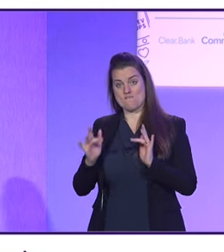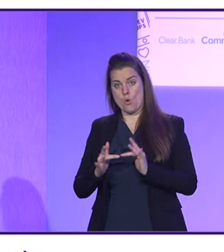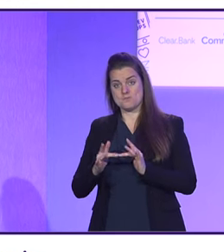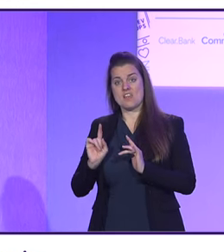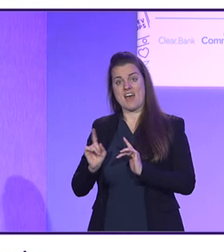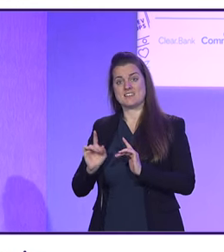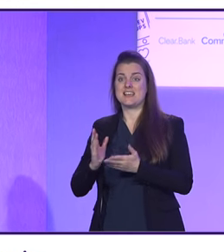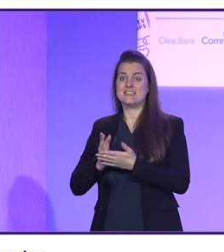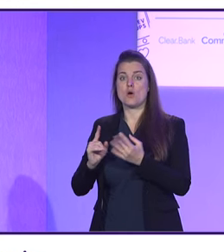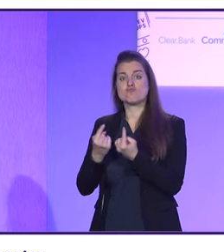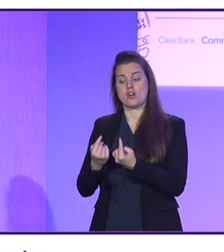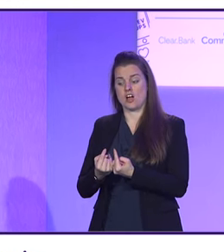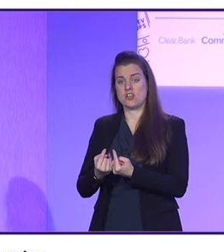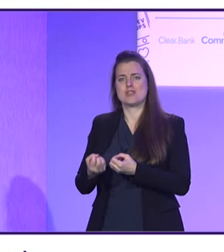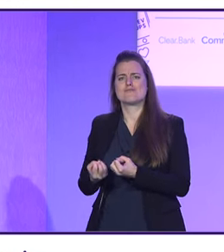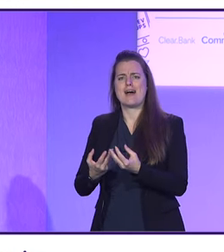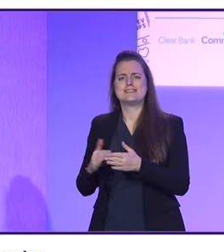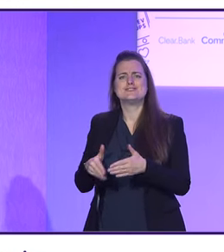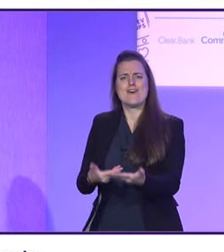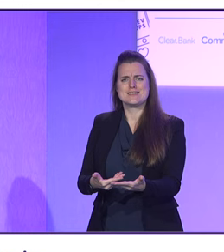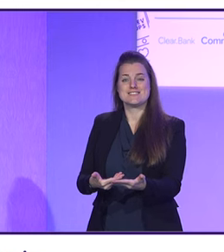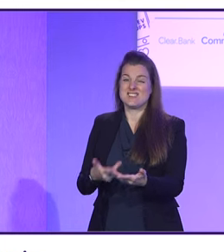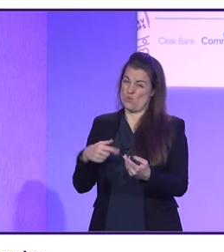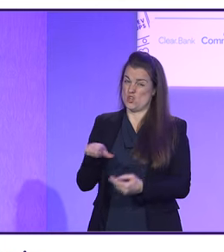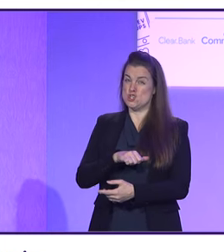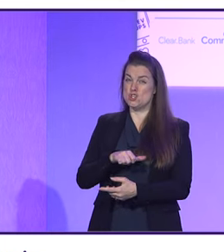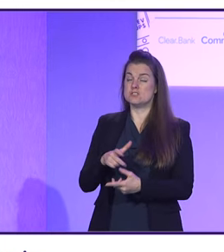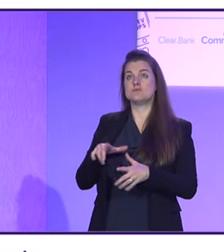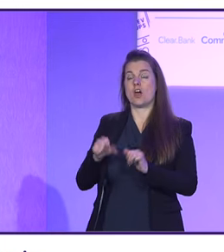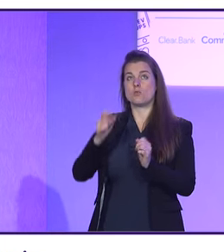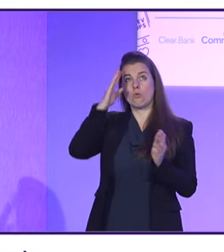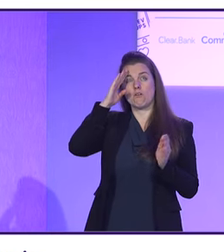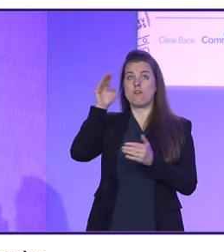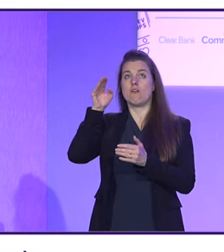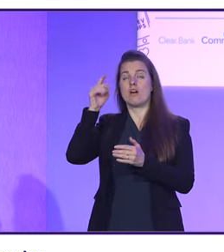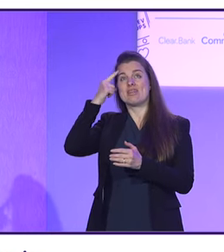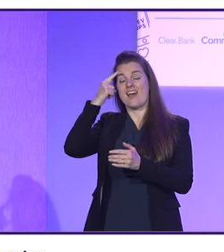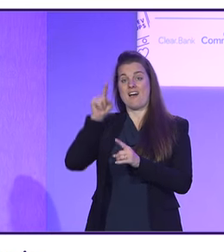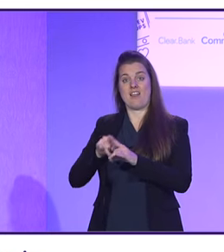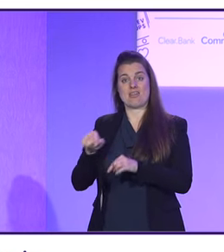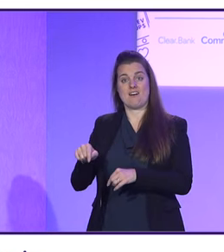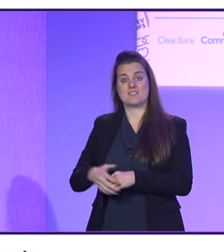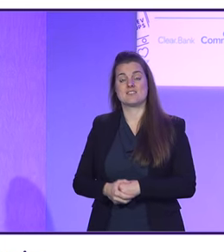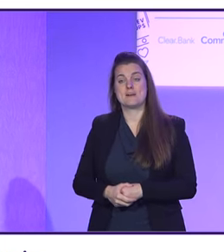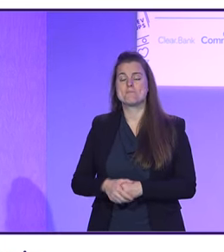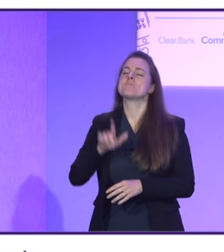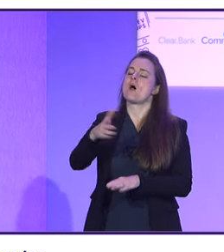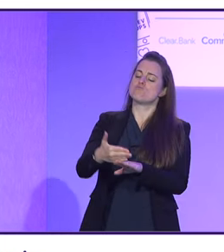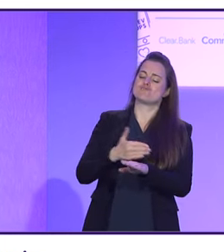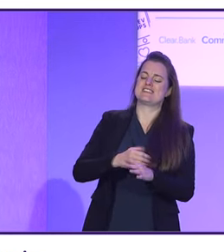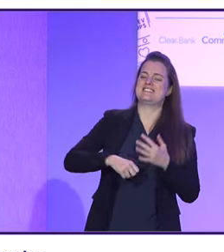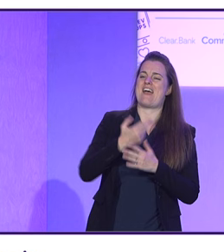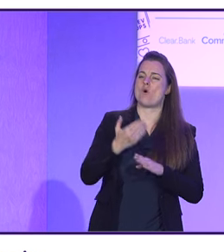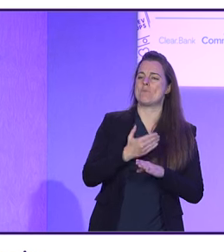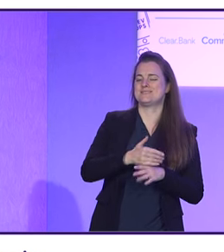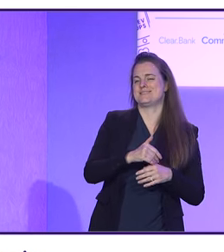provide services. And we need to start treating them that way. One of the very big changes from the kind of pre-DevOps days of ops